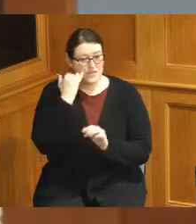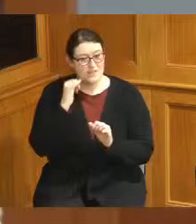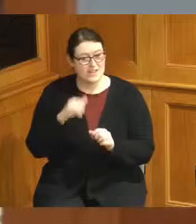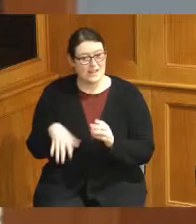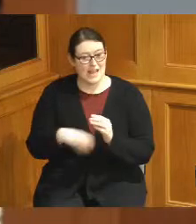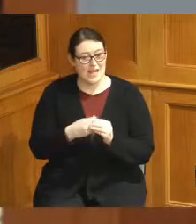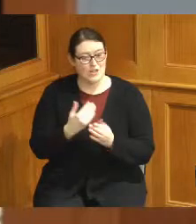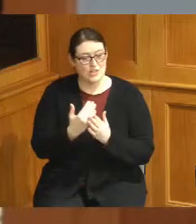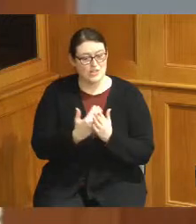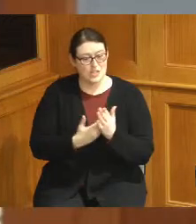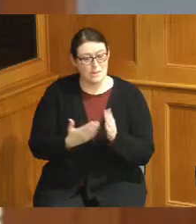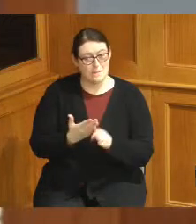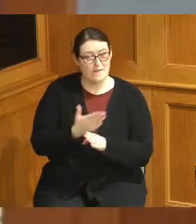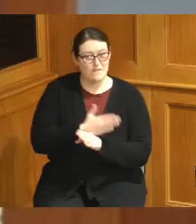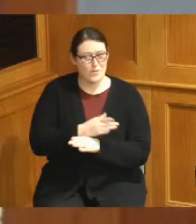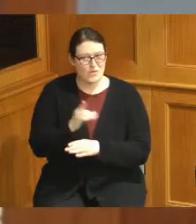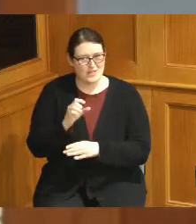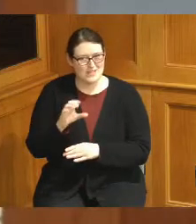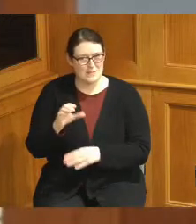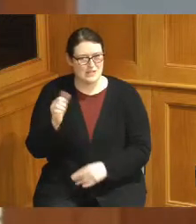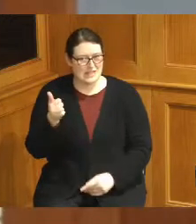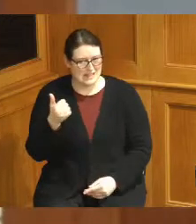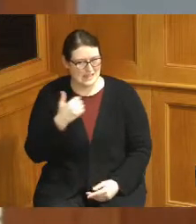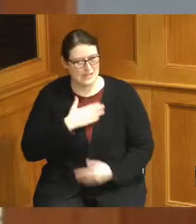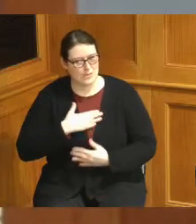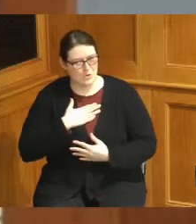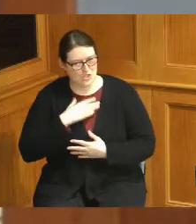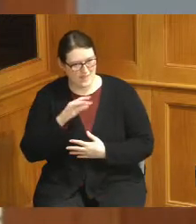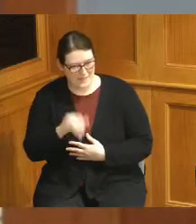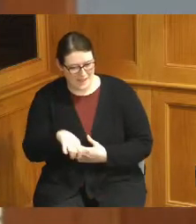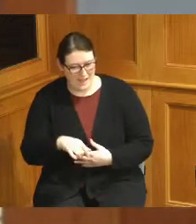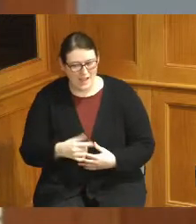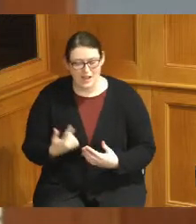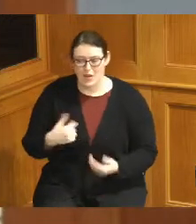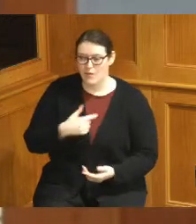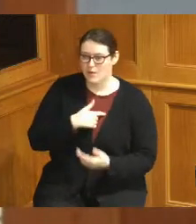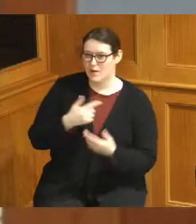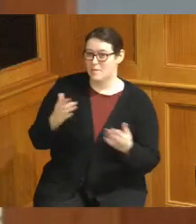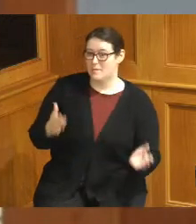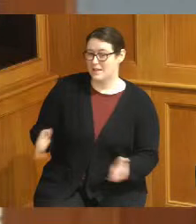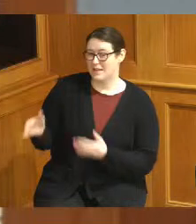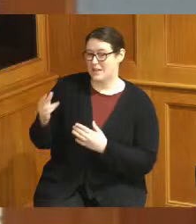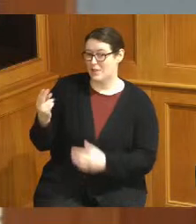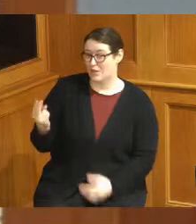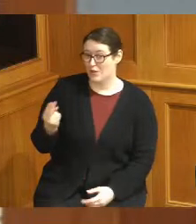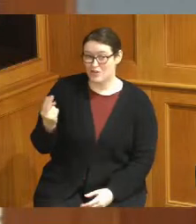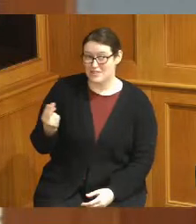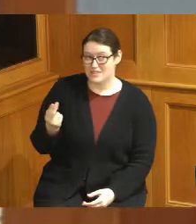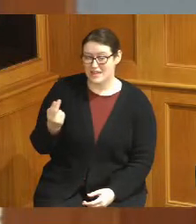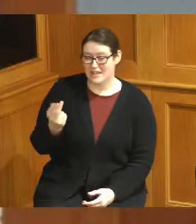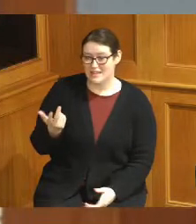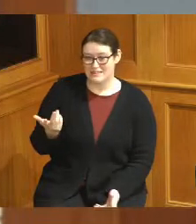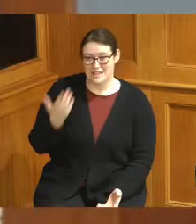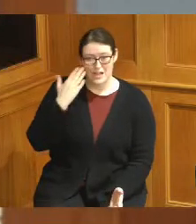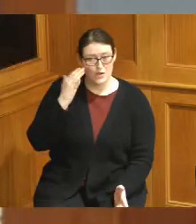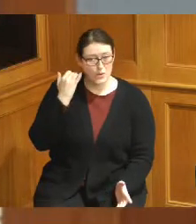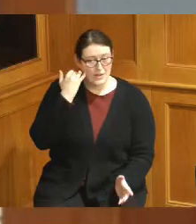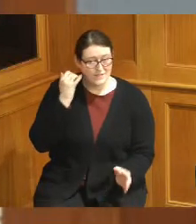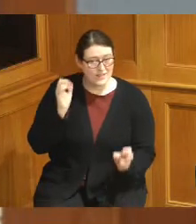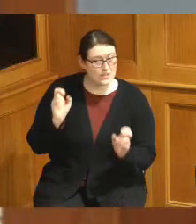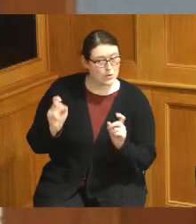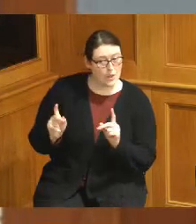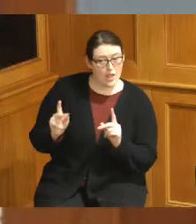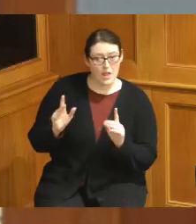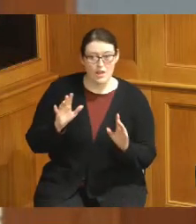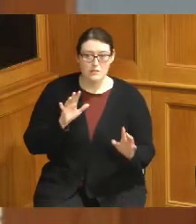before then, they would appreciate it. But that, we were planning on Thursday. I don't know if that's still that meeting is still have a quorum,